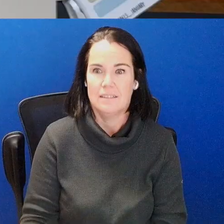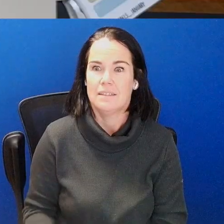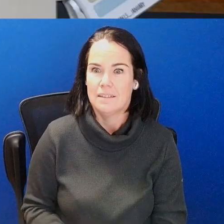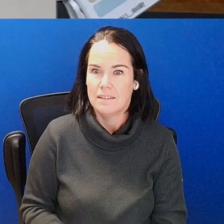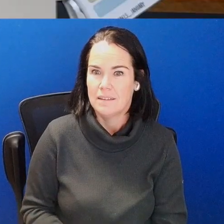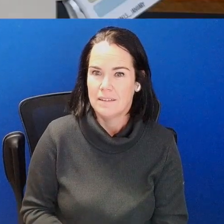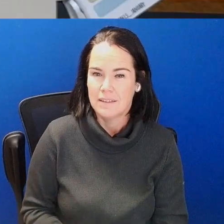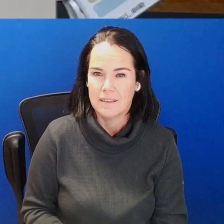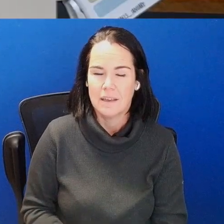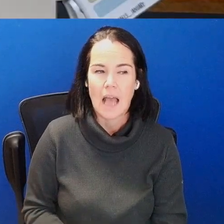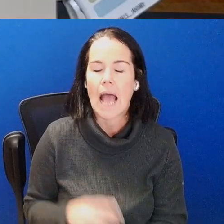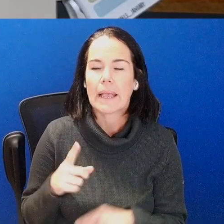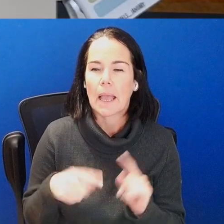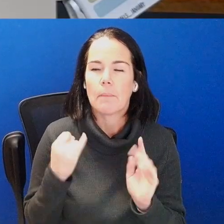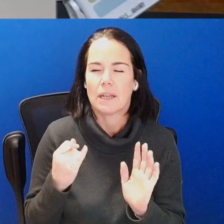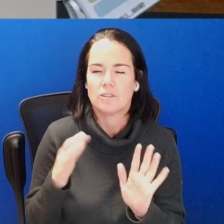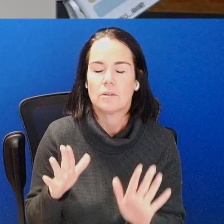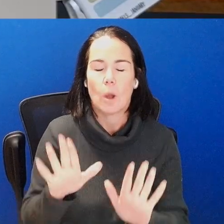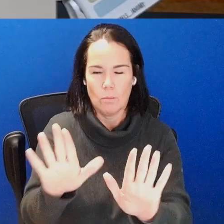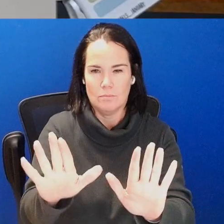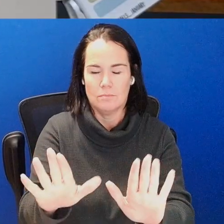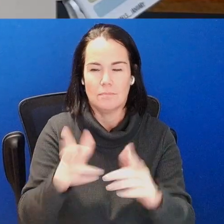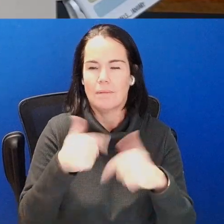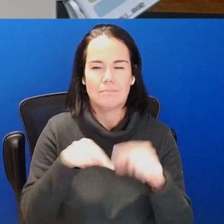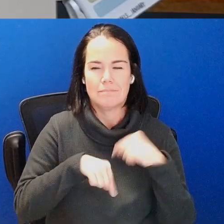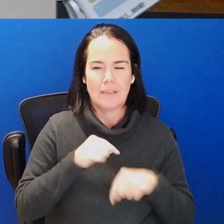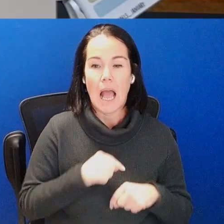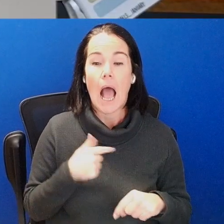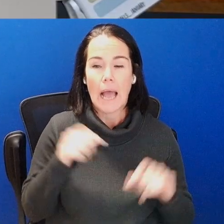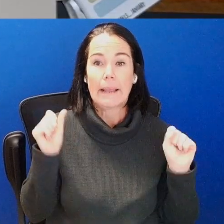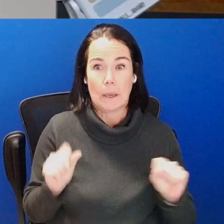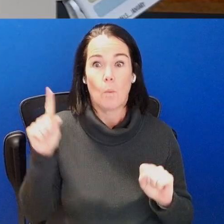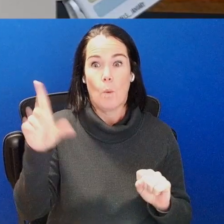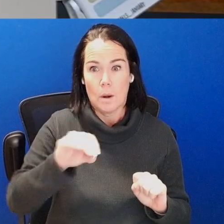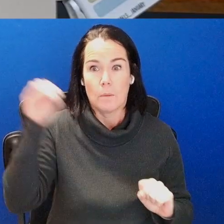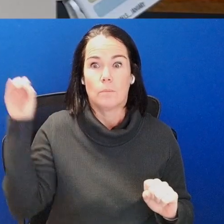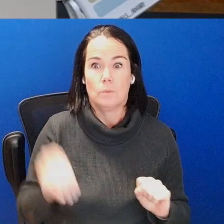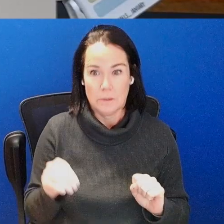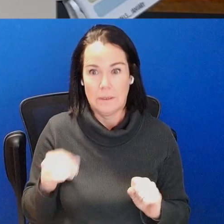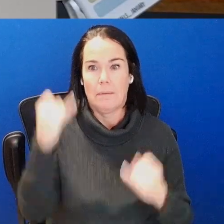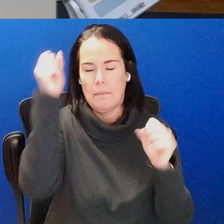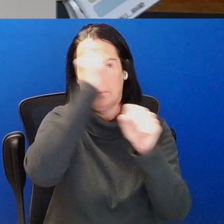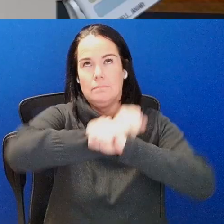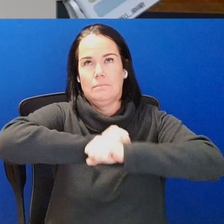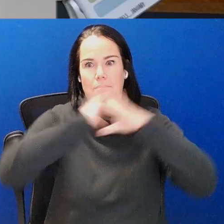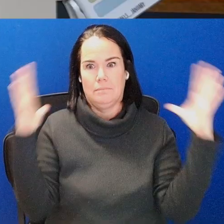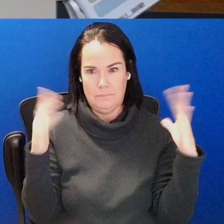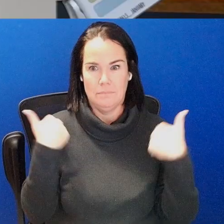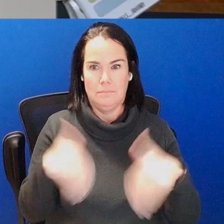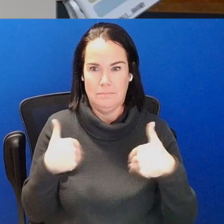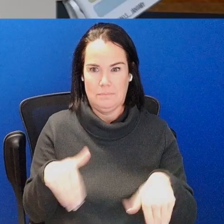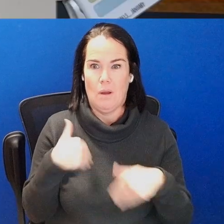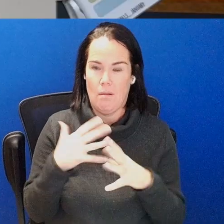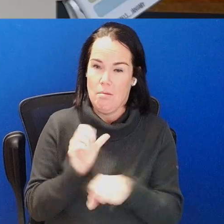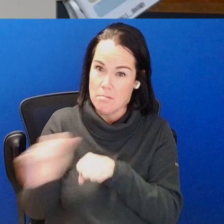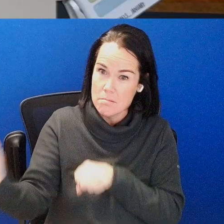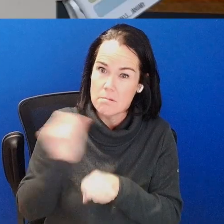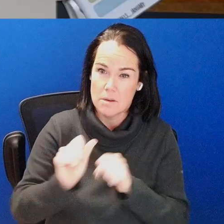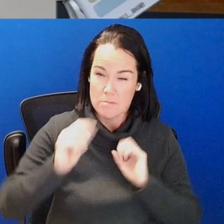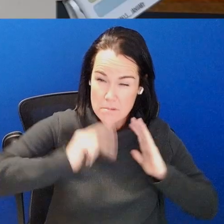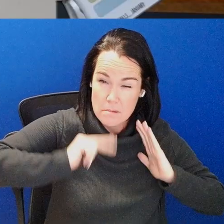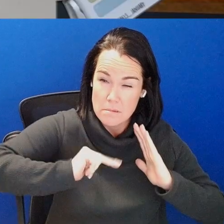I can't imagine how much work, like, let's back up. I can 100% imagine how much work this is to be able to